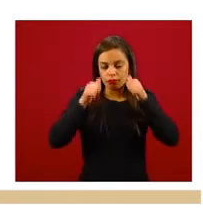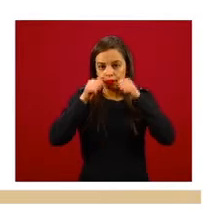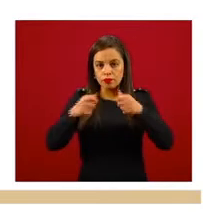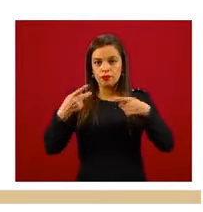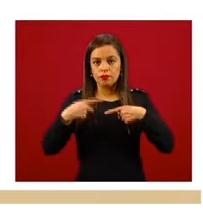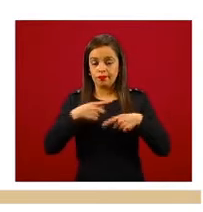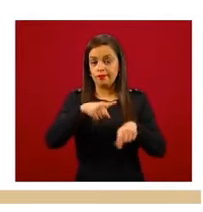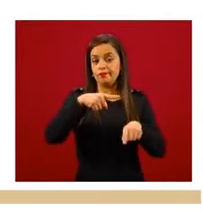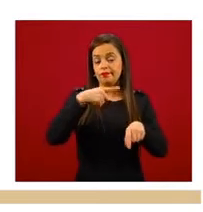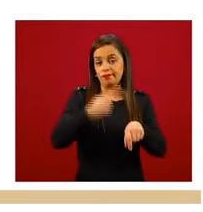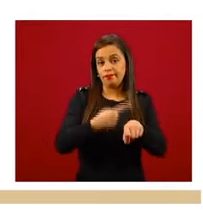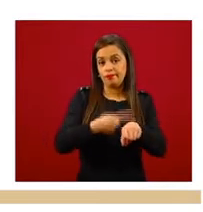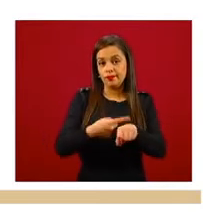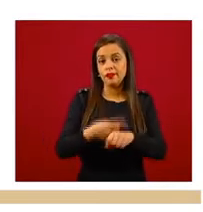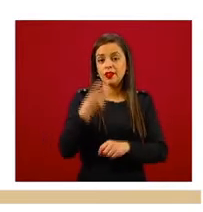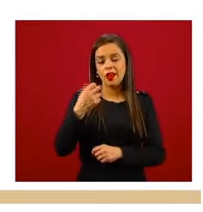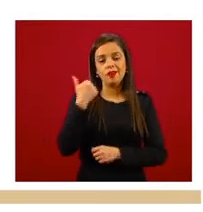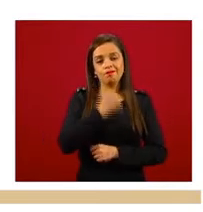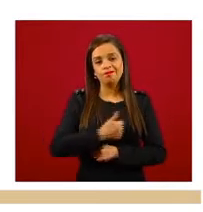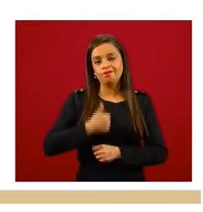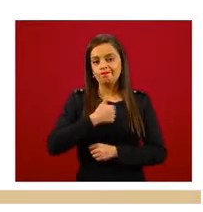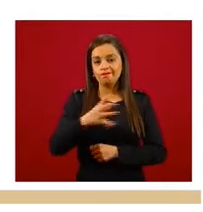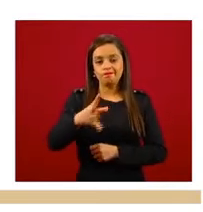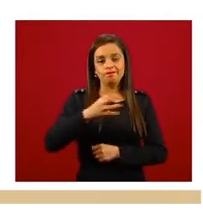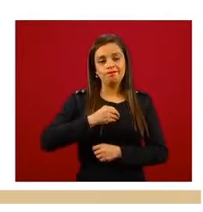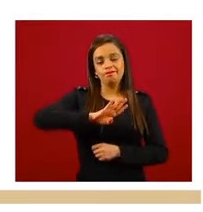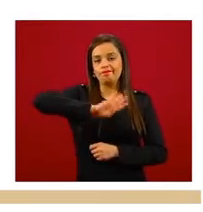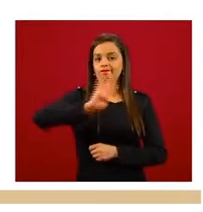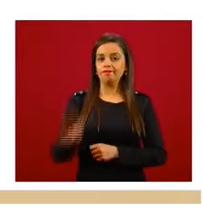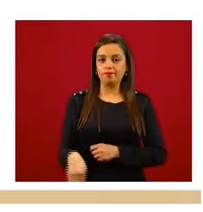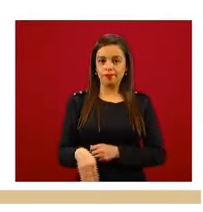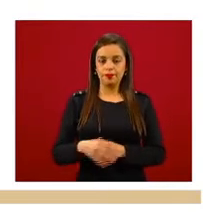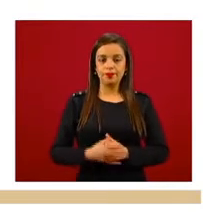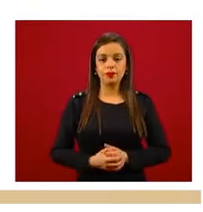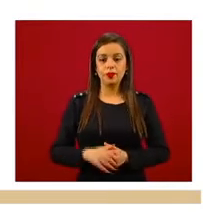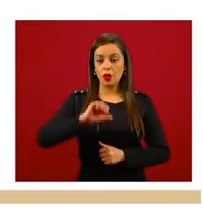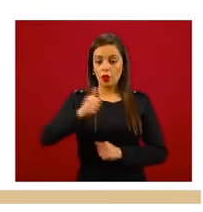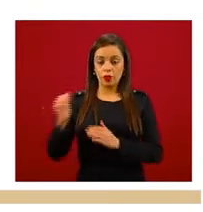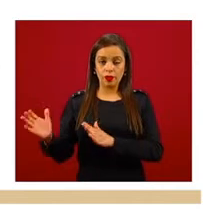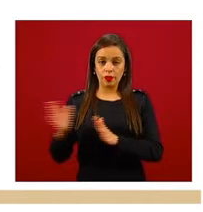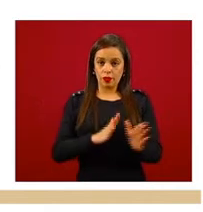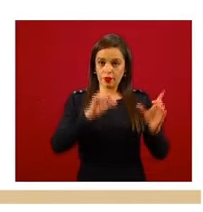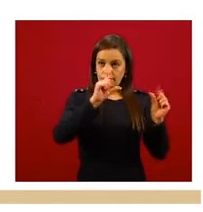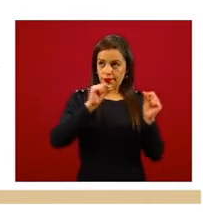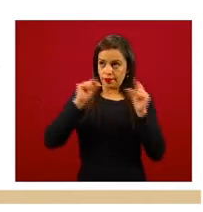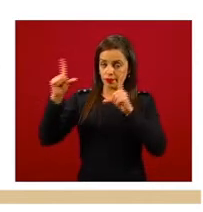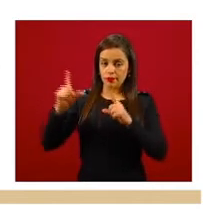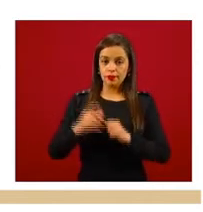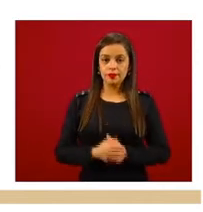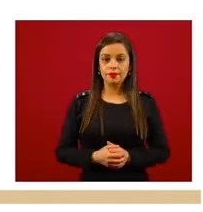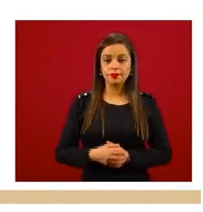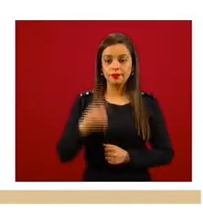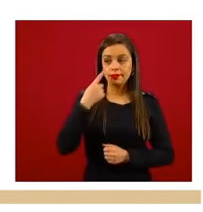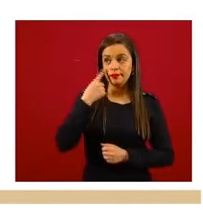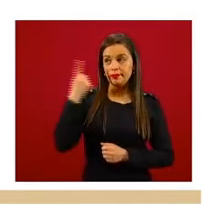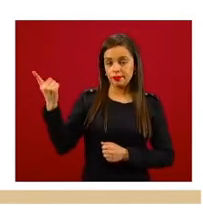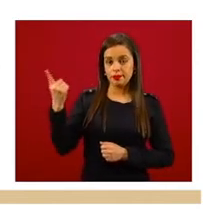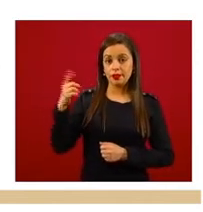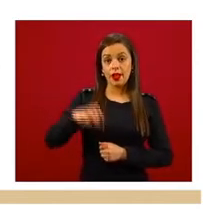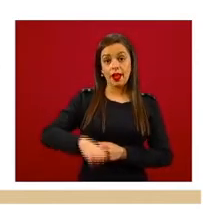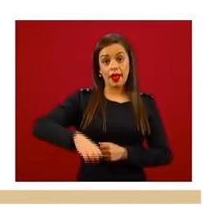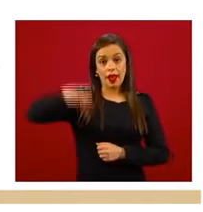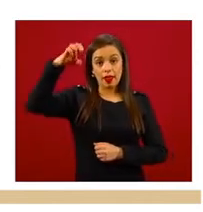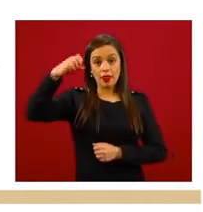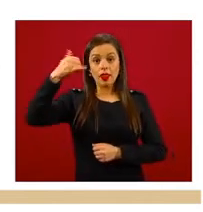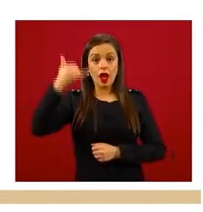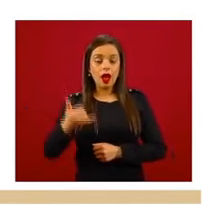passing while they were treating patients and where they unfortunately passed away. Let me show you my next slide. Here you